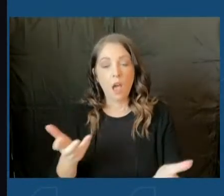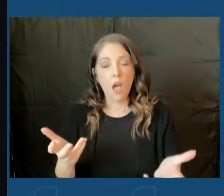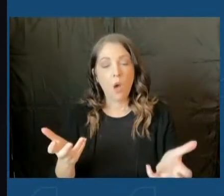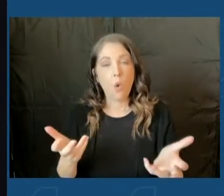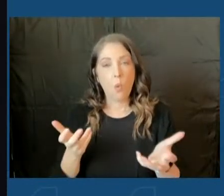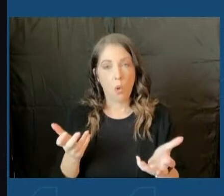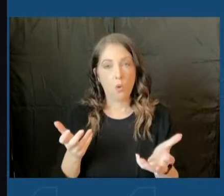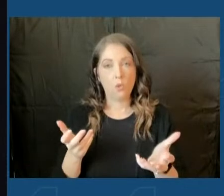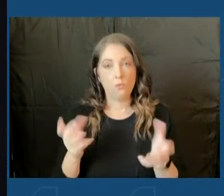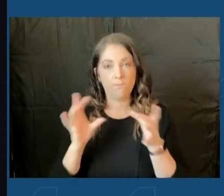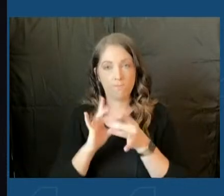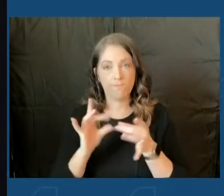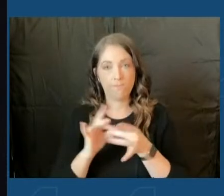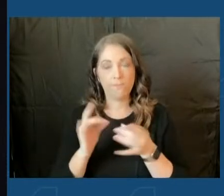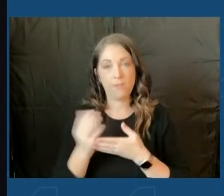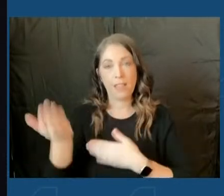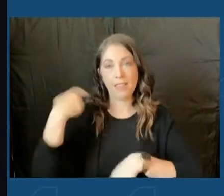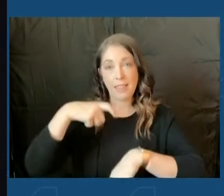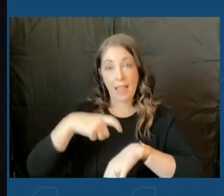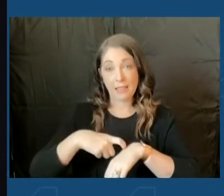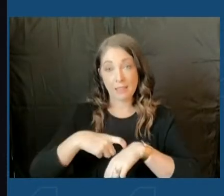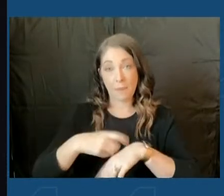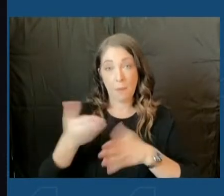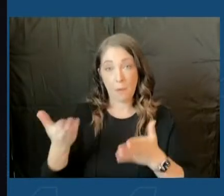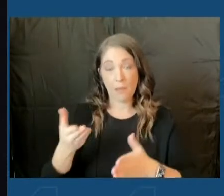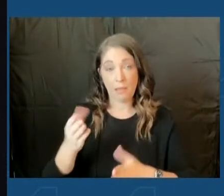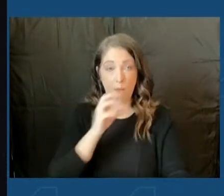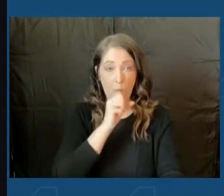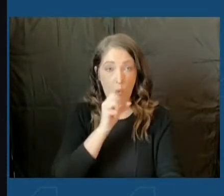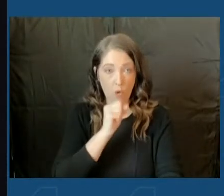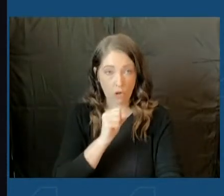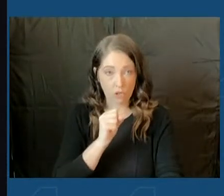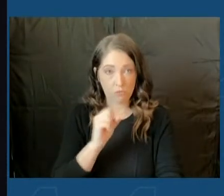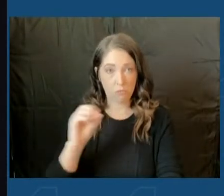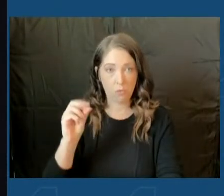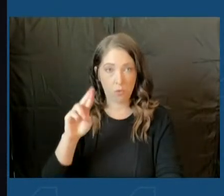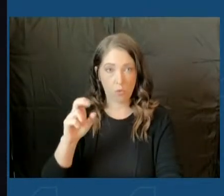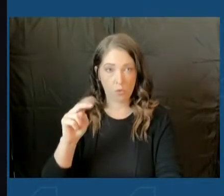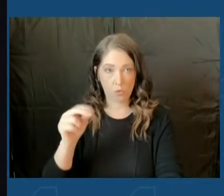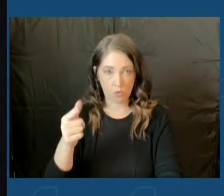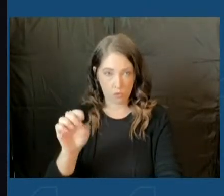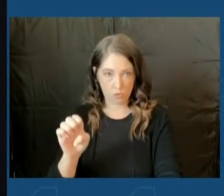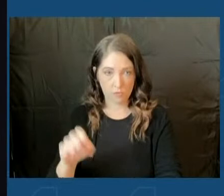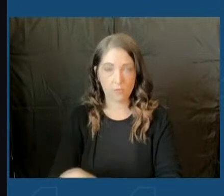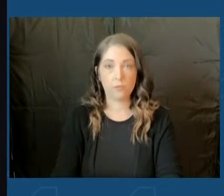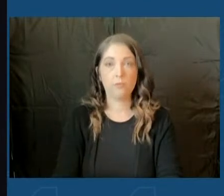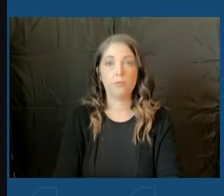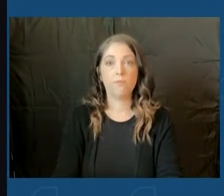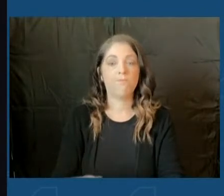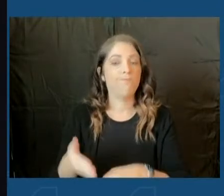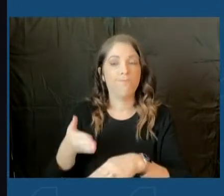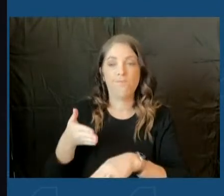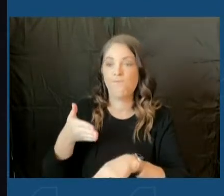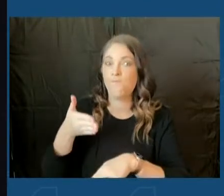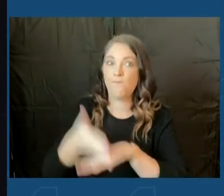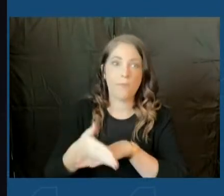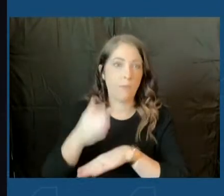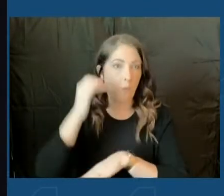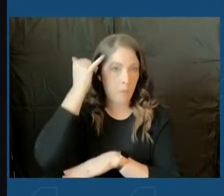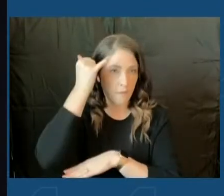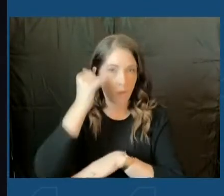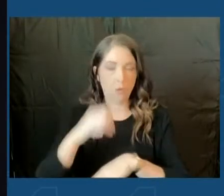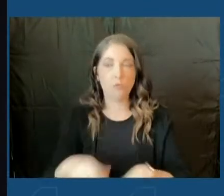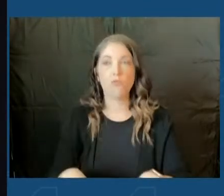to say that the last time I was in Orange, it was right after Buffalo. And I